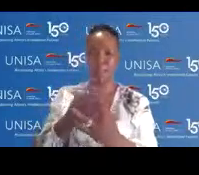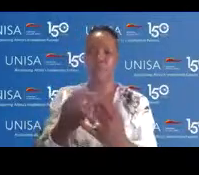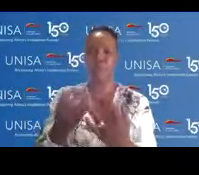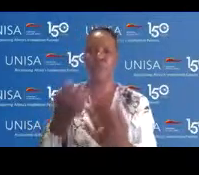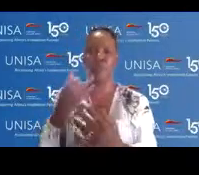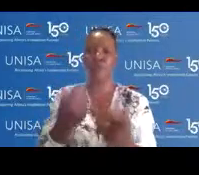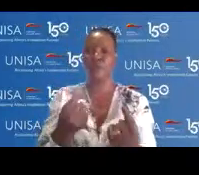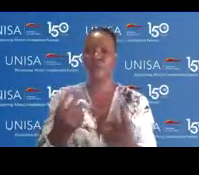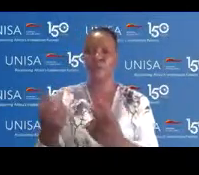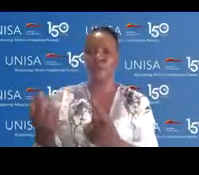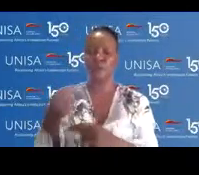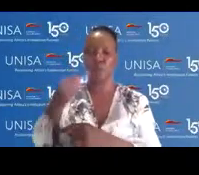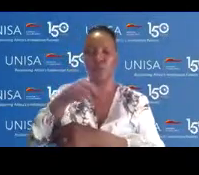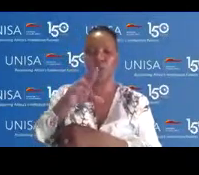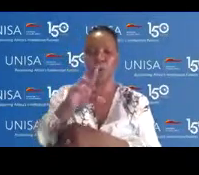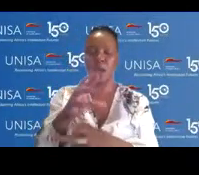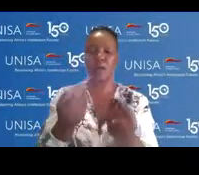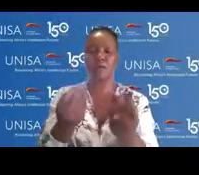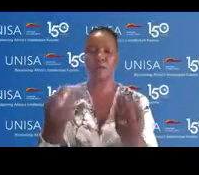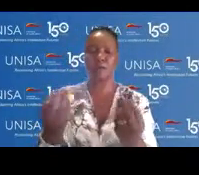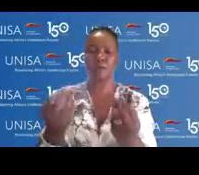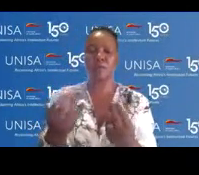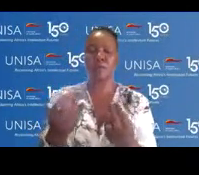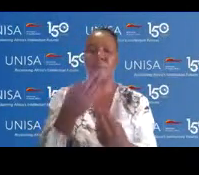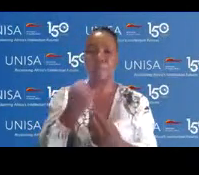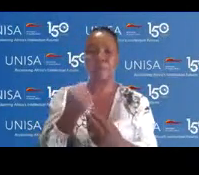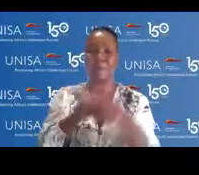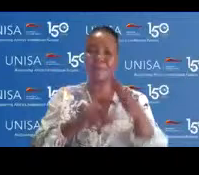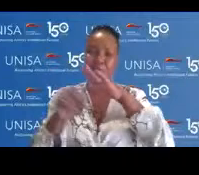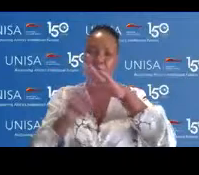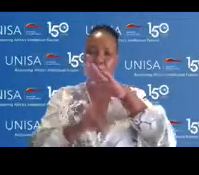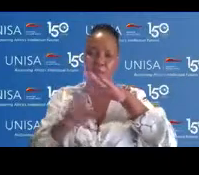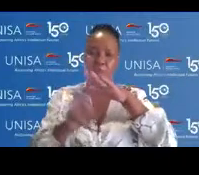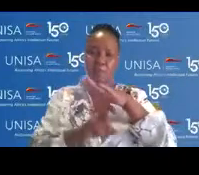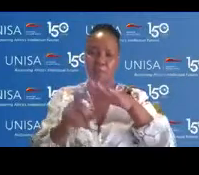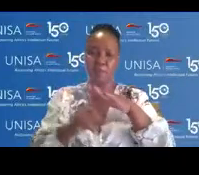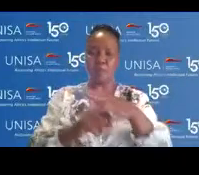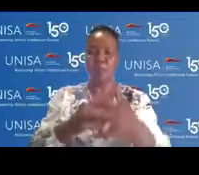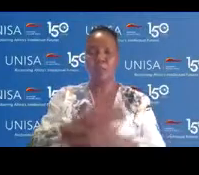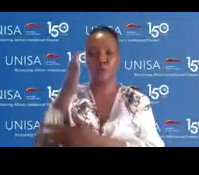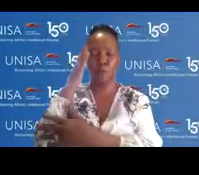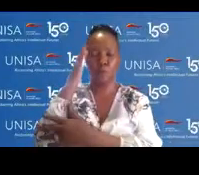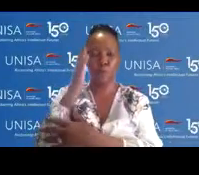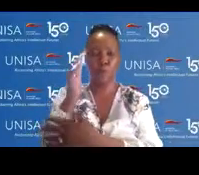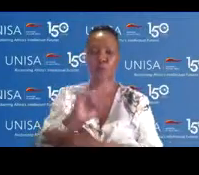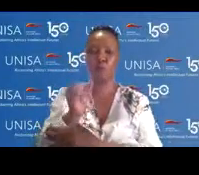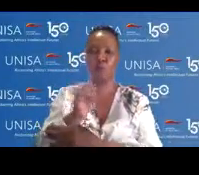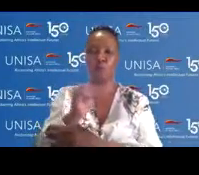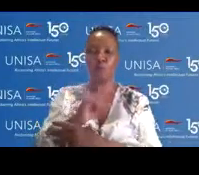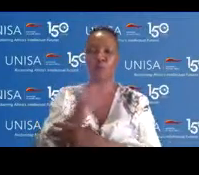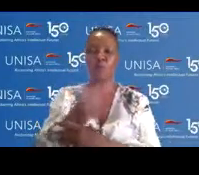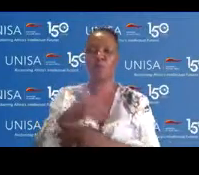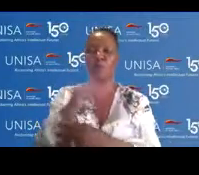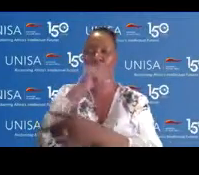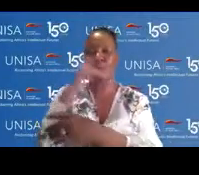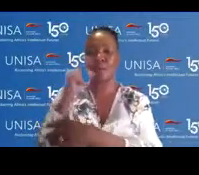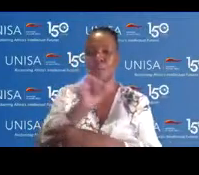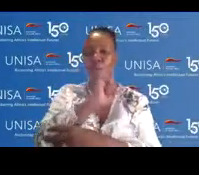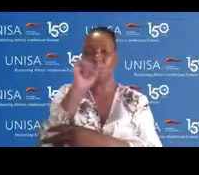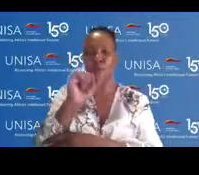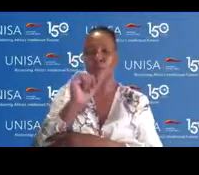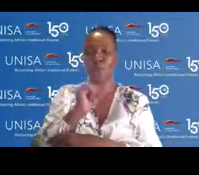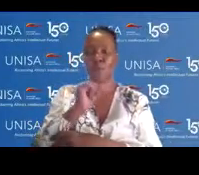so please give it a shot. Scan it in and let us know, what is the brand or the model of your smartphone? Are you able